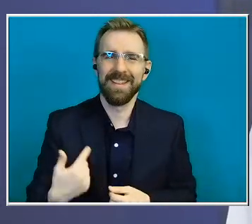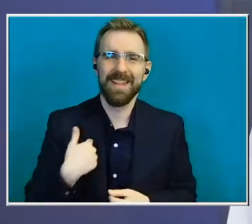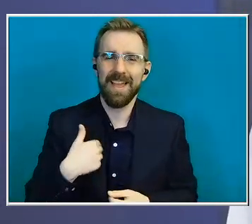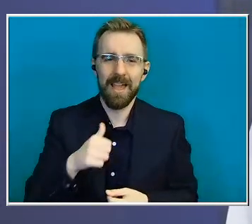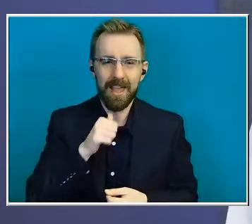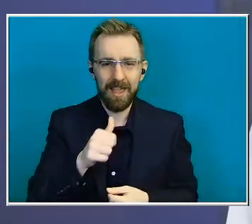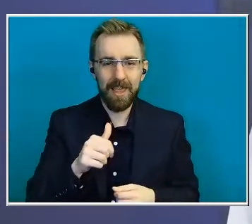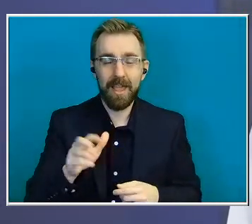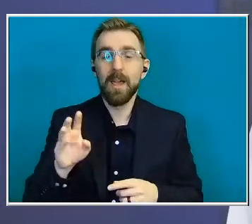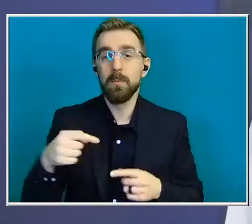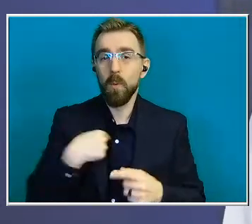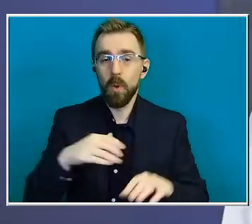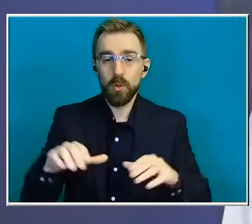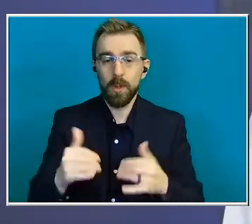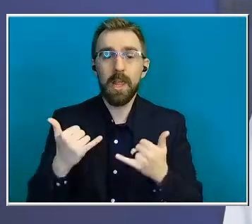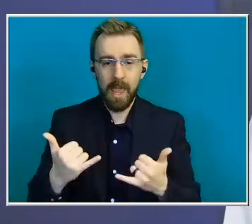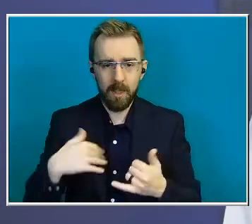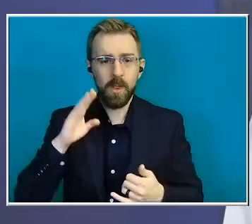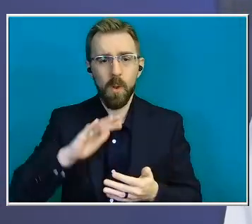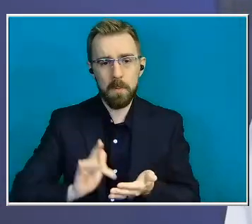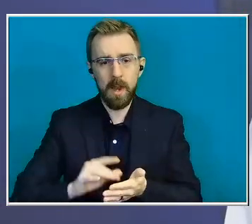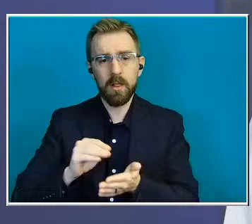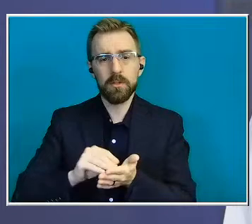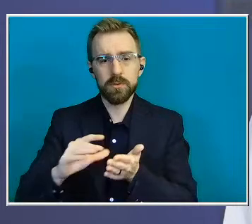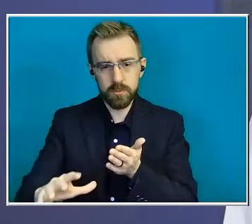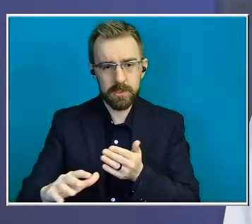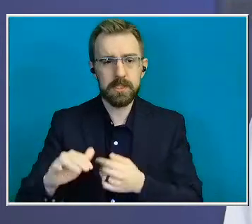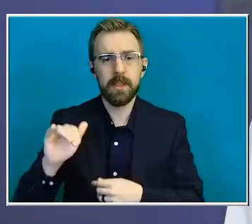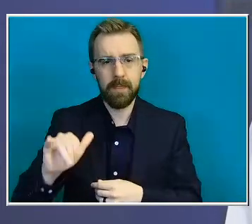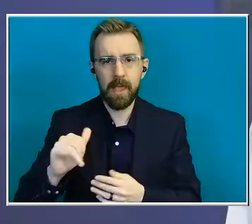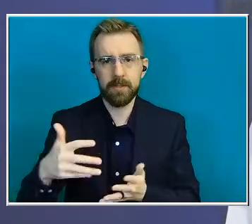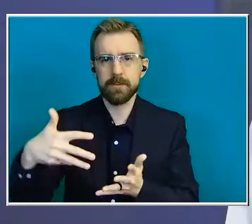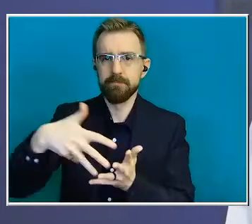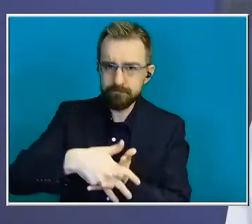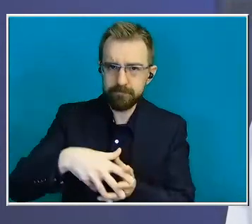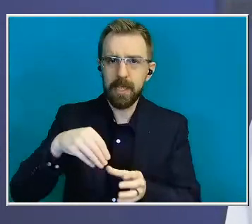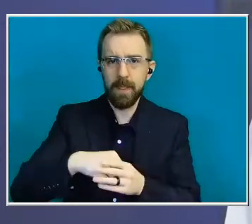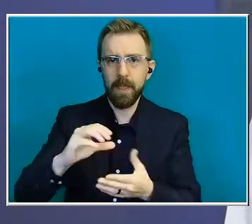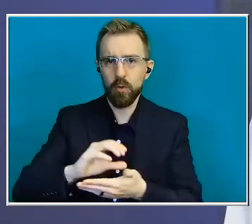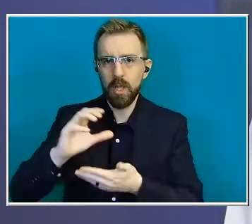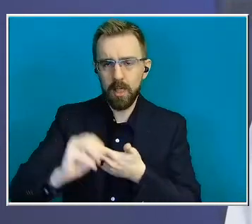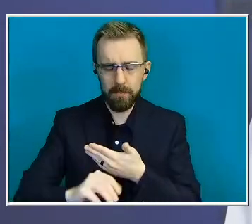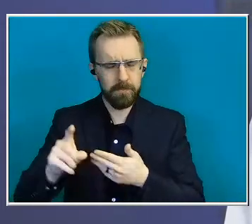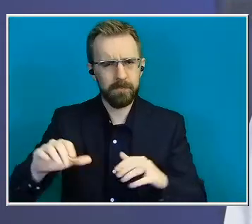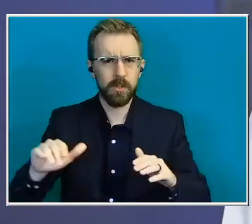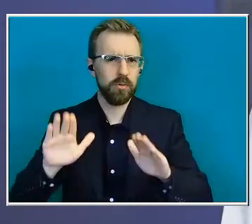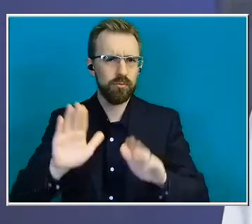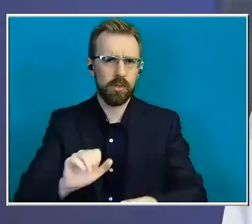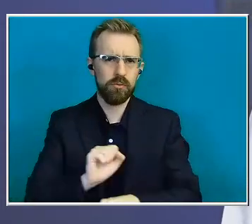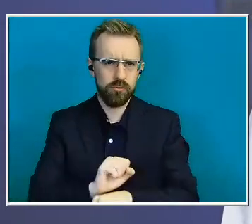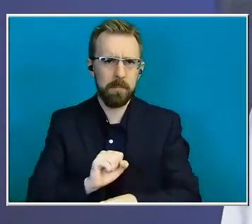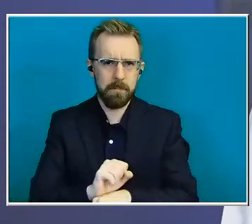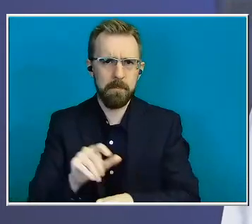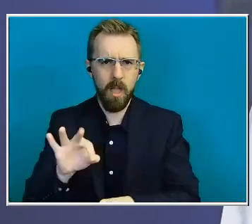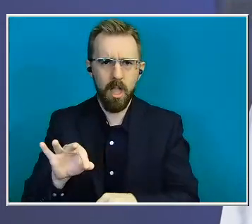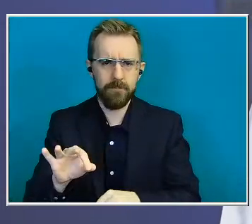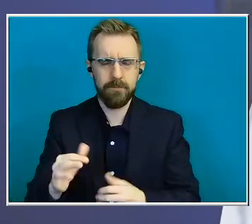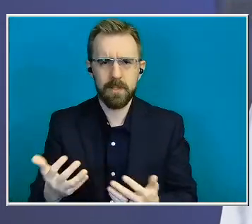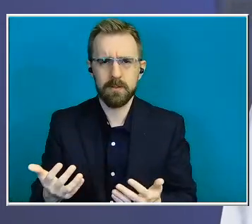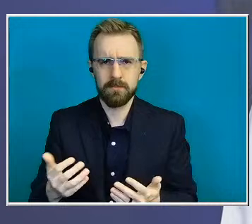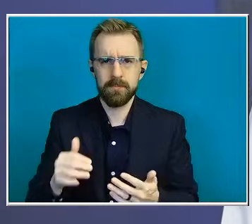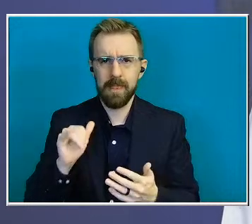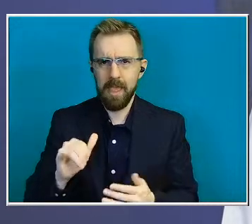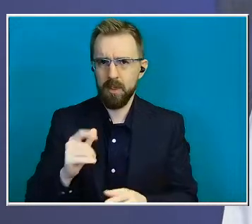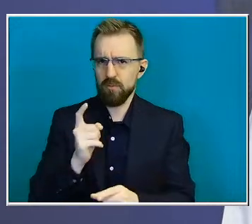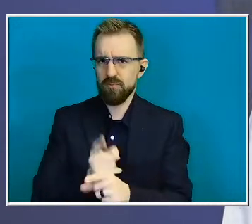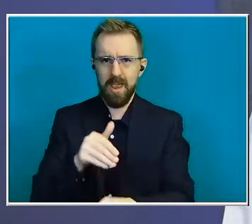so I know our medical students, that is embedded in the curriculum. They've done a great job of putting that kind of right at the forefront. So I think our